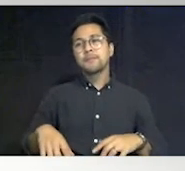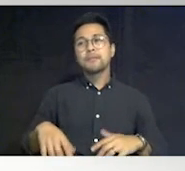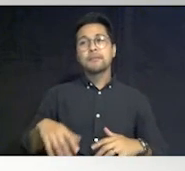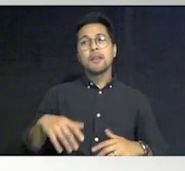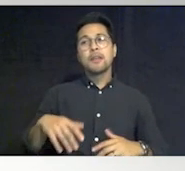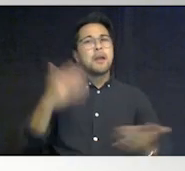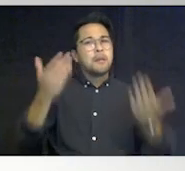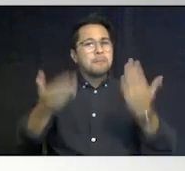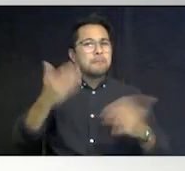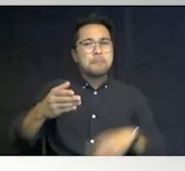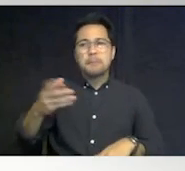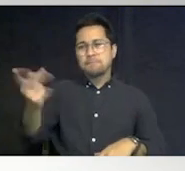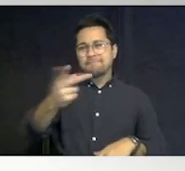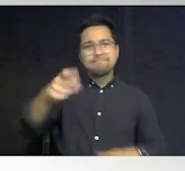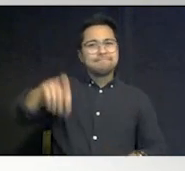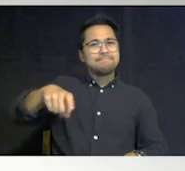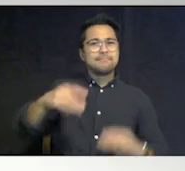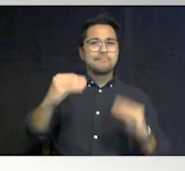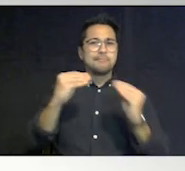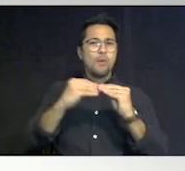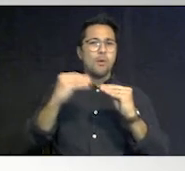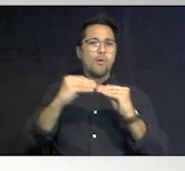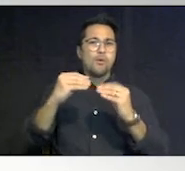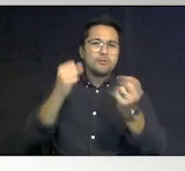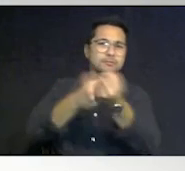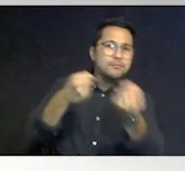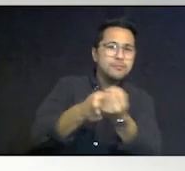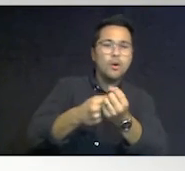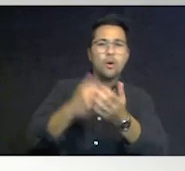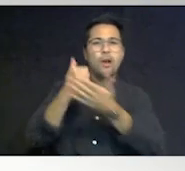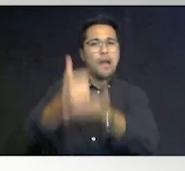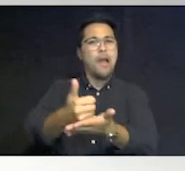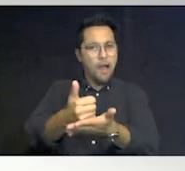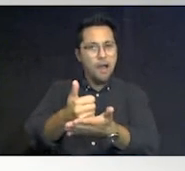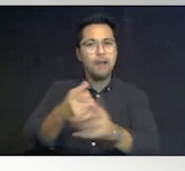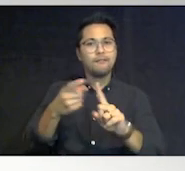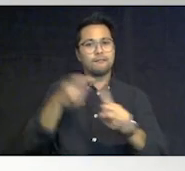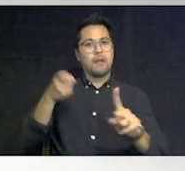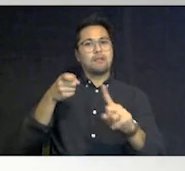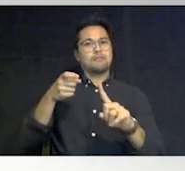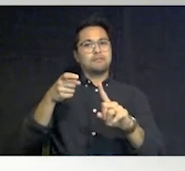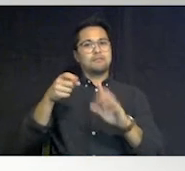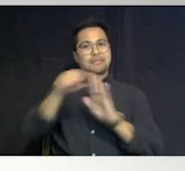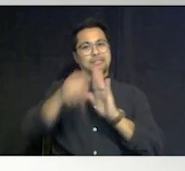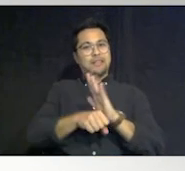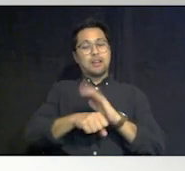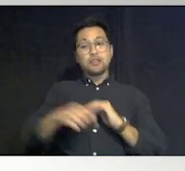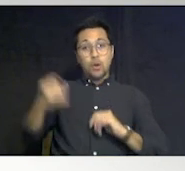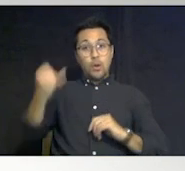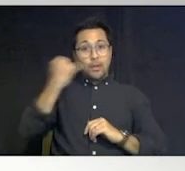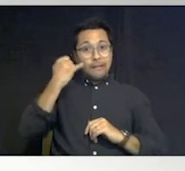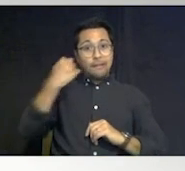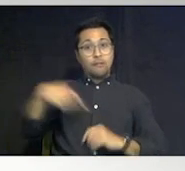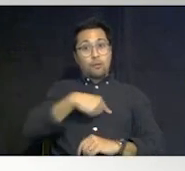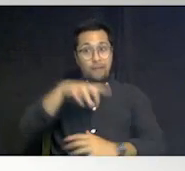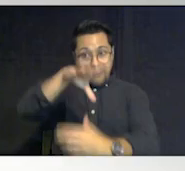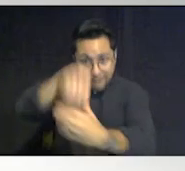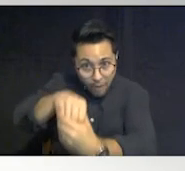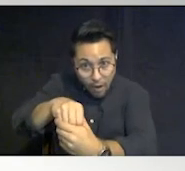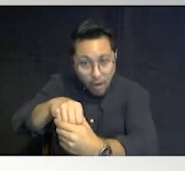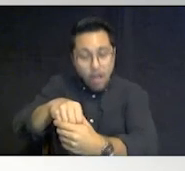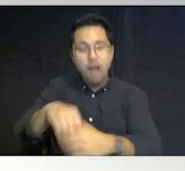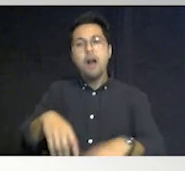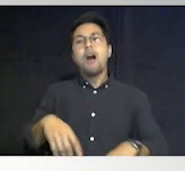they just need a little bit of help and support from the district staff. So when we get the district involved, that's really when tensions come down and when we're